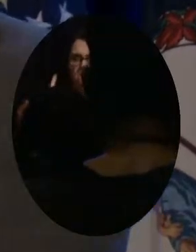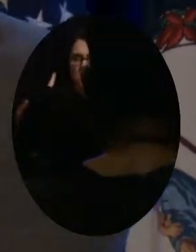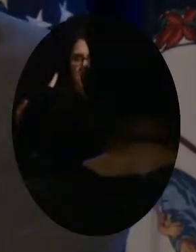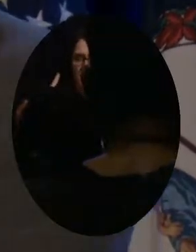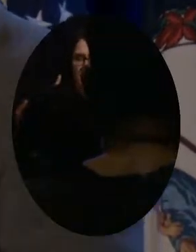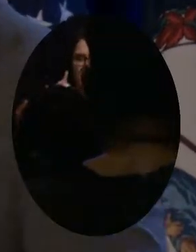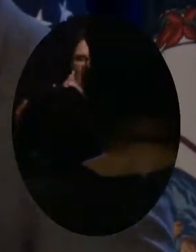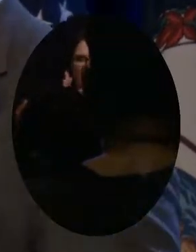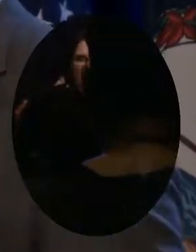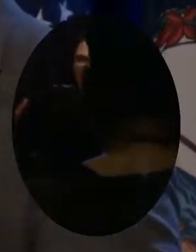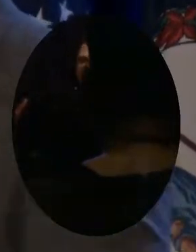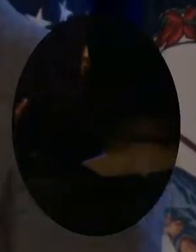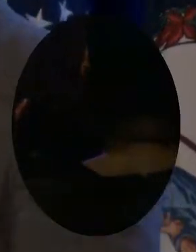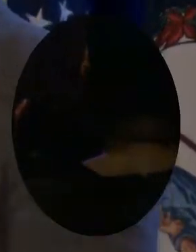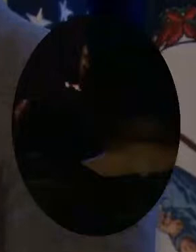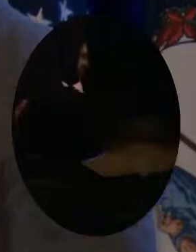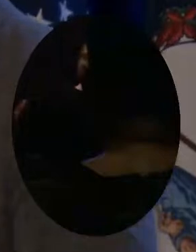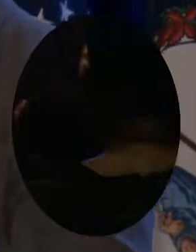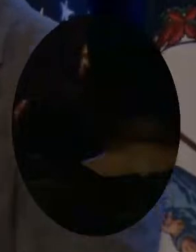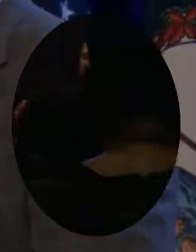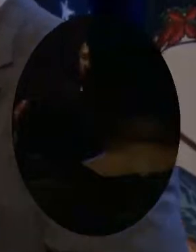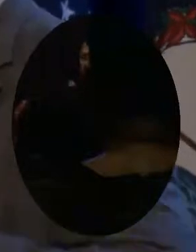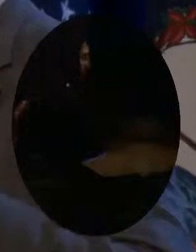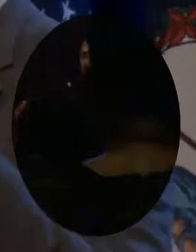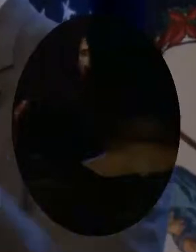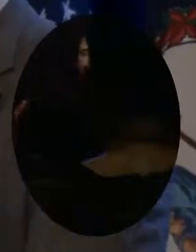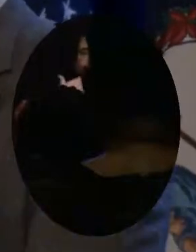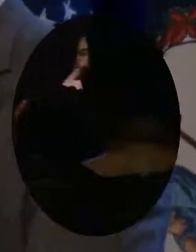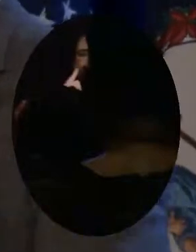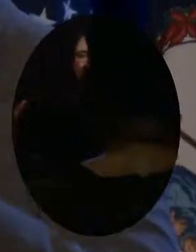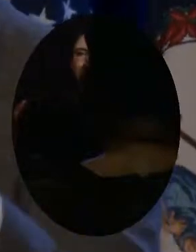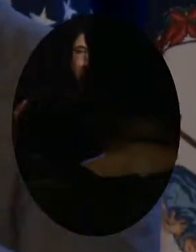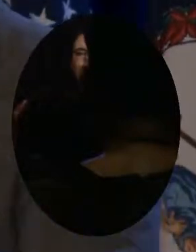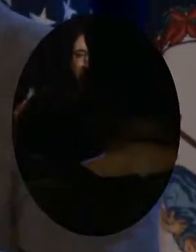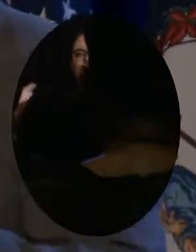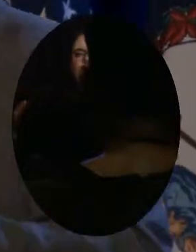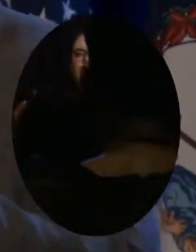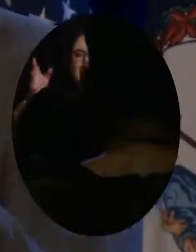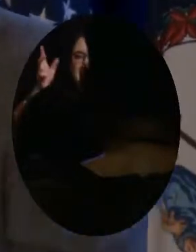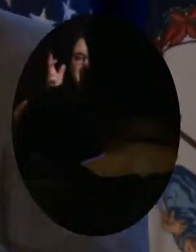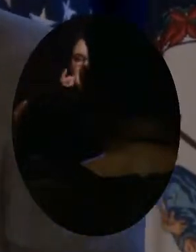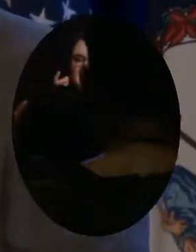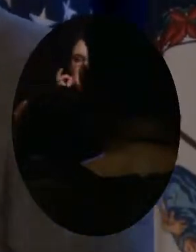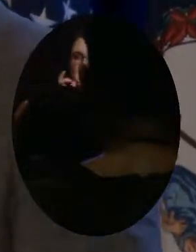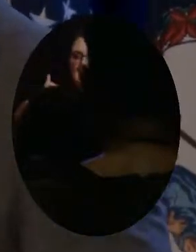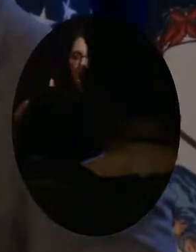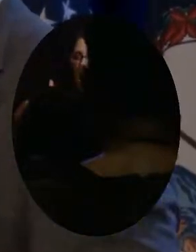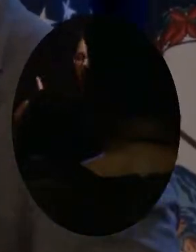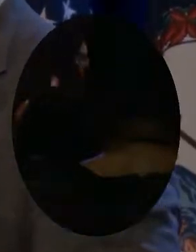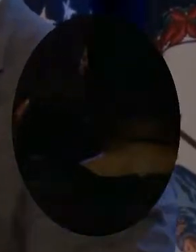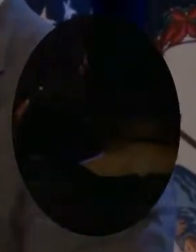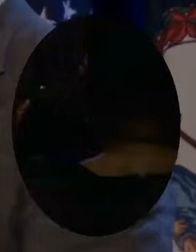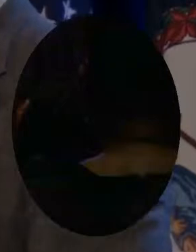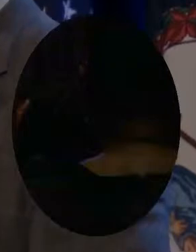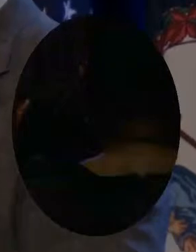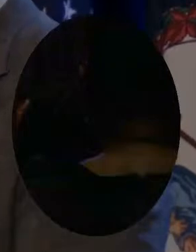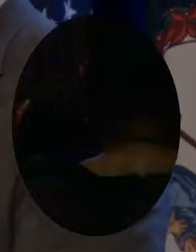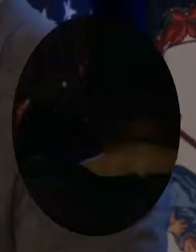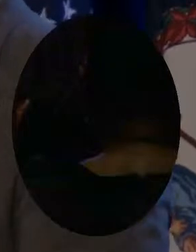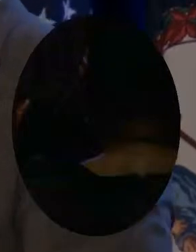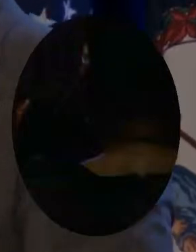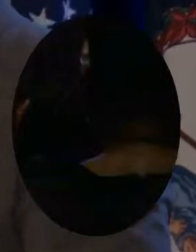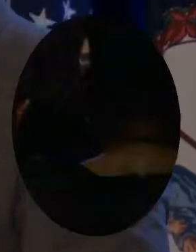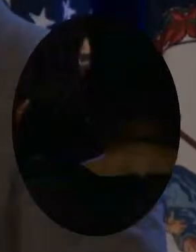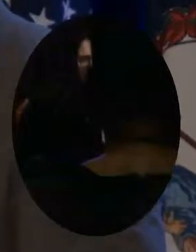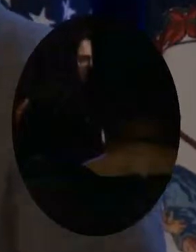tragic situations and tragic moments. We thank you for the opportunity to hear where we've been, but most importantly, God,